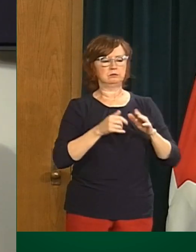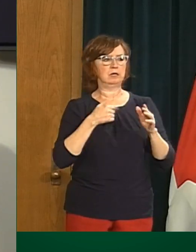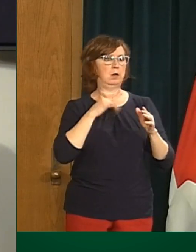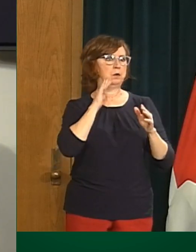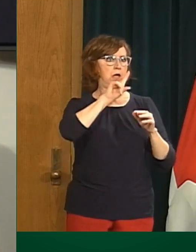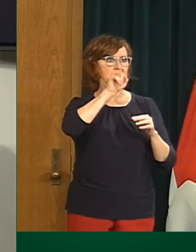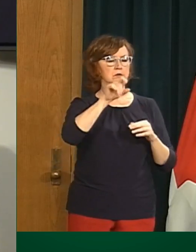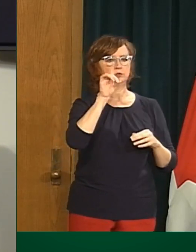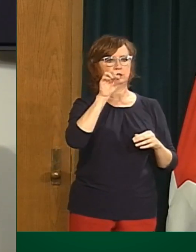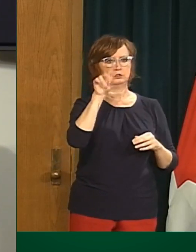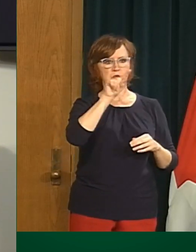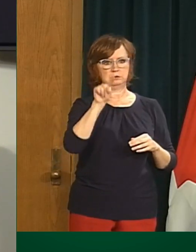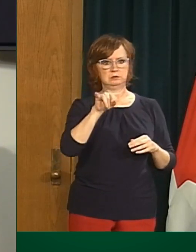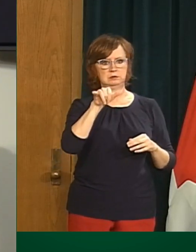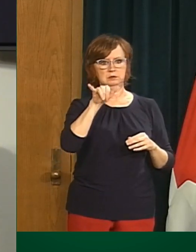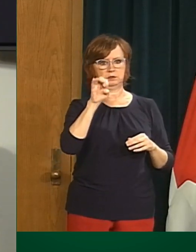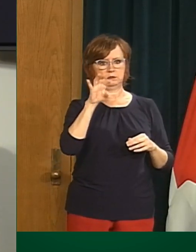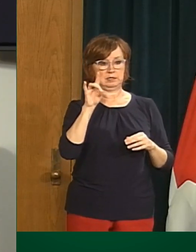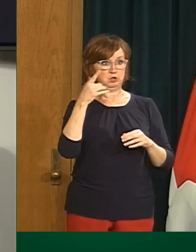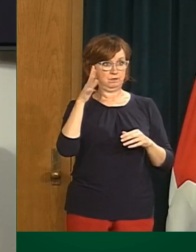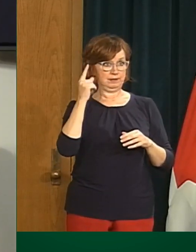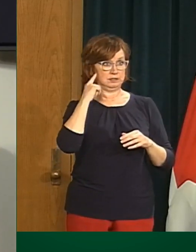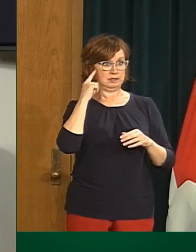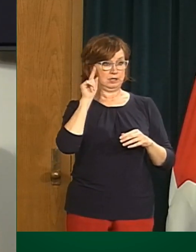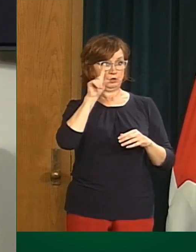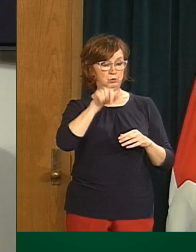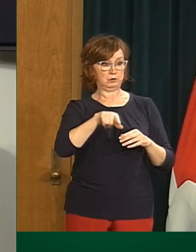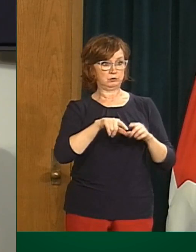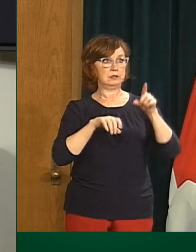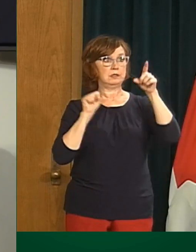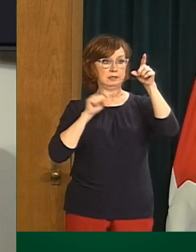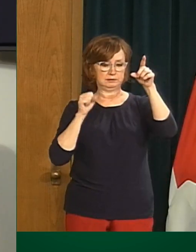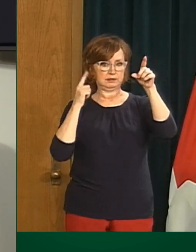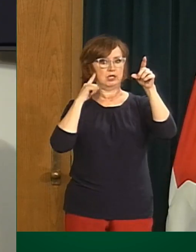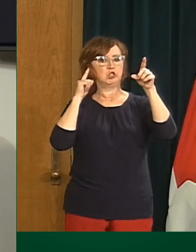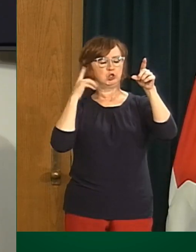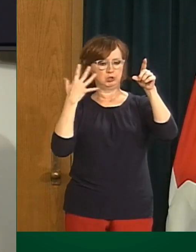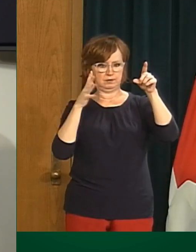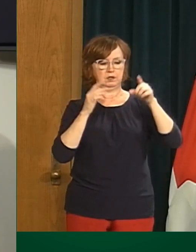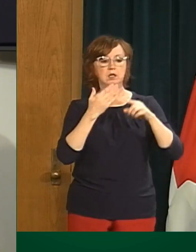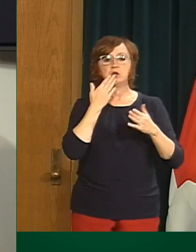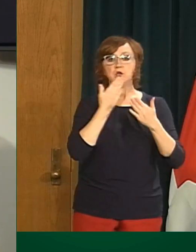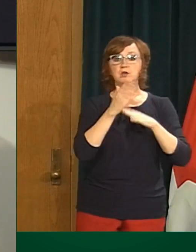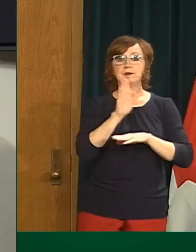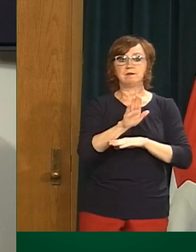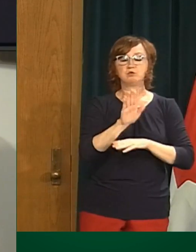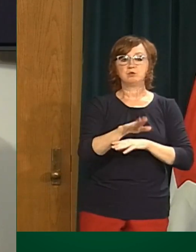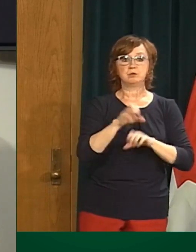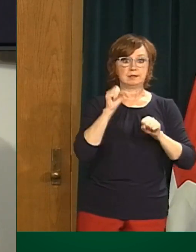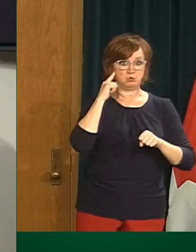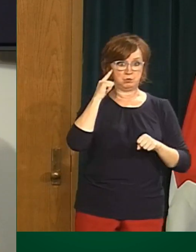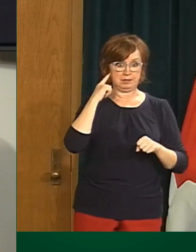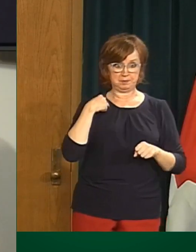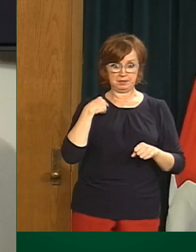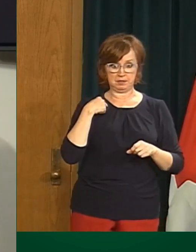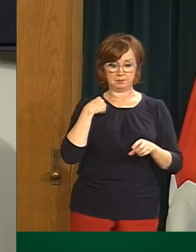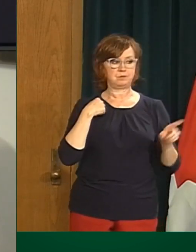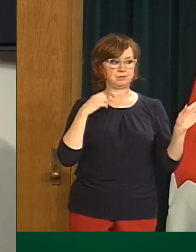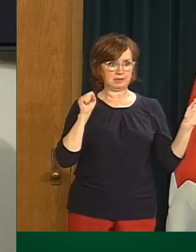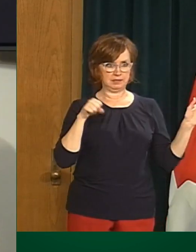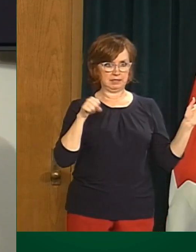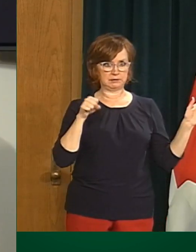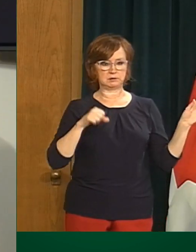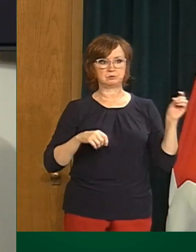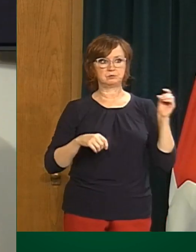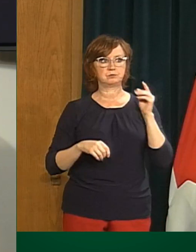to speak to that. Rim, did you hear the question clearly? Yes. Good afternoon, everyone. Can you hear me? Yes, we can